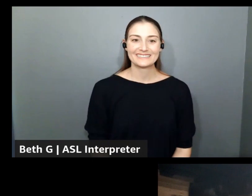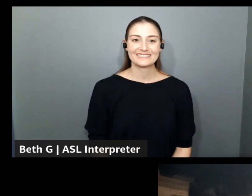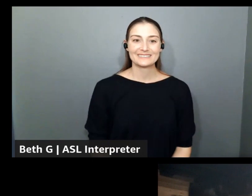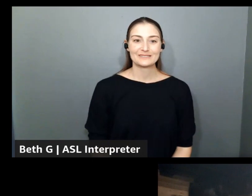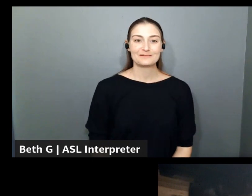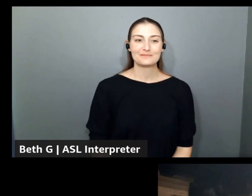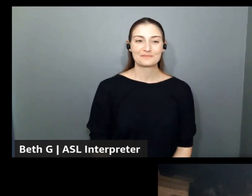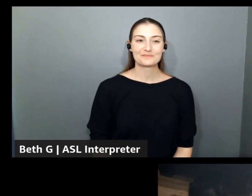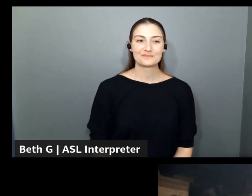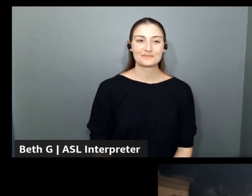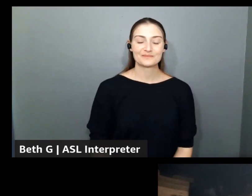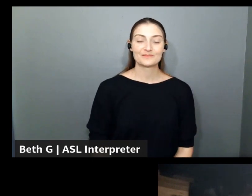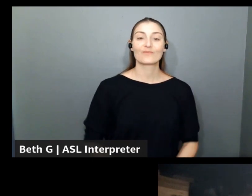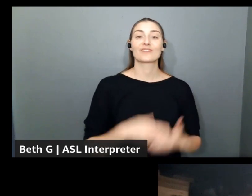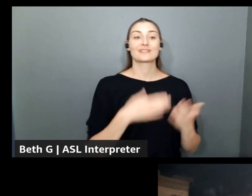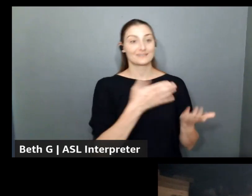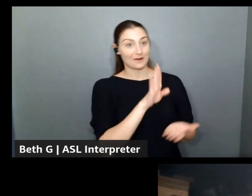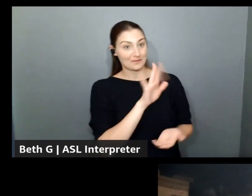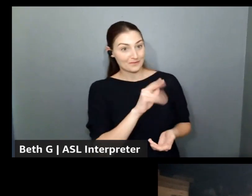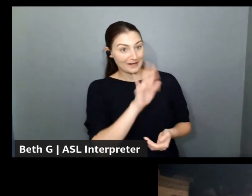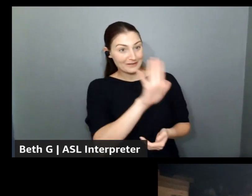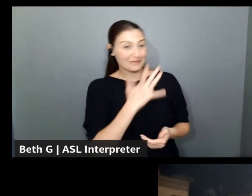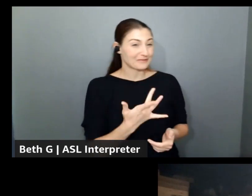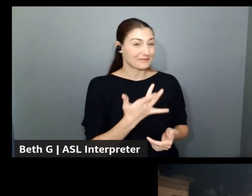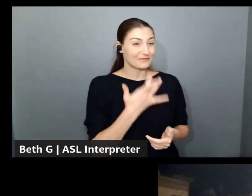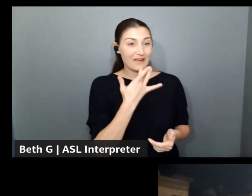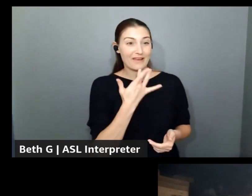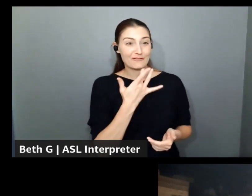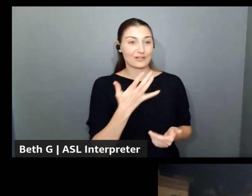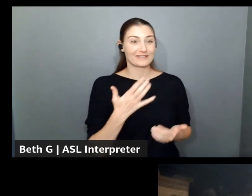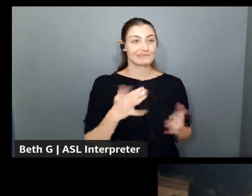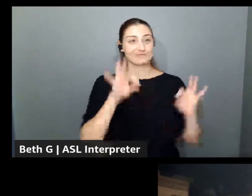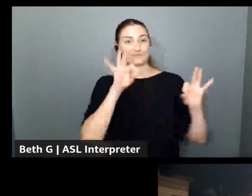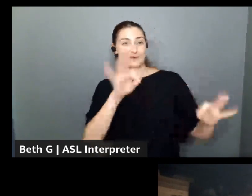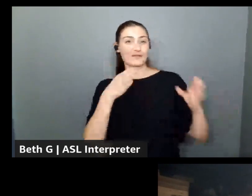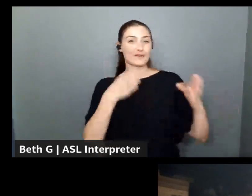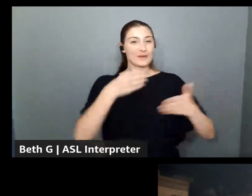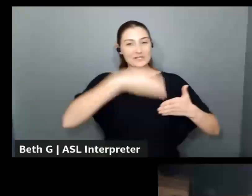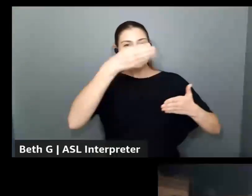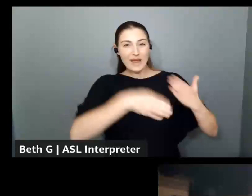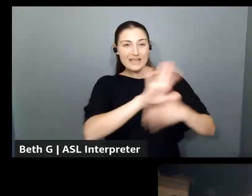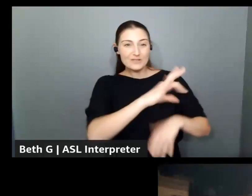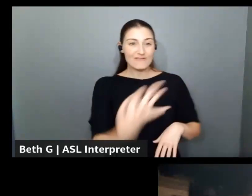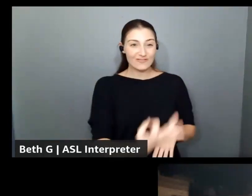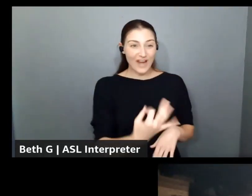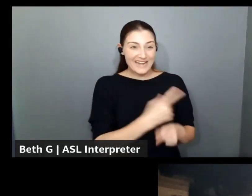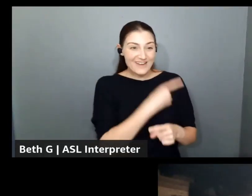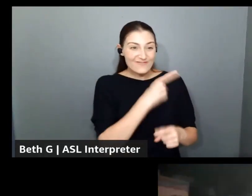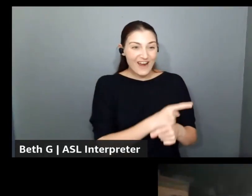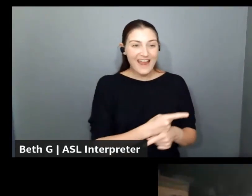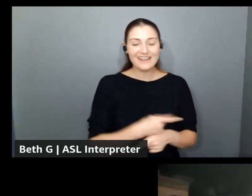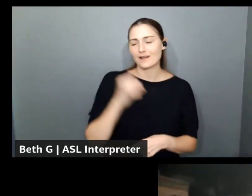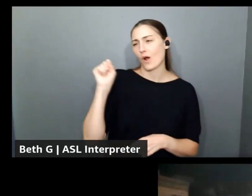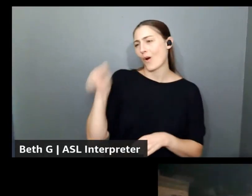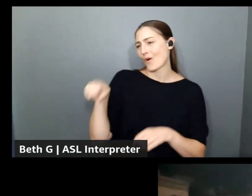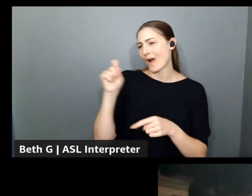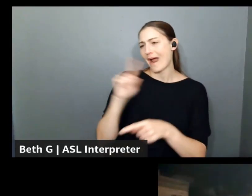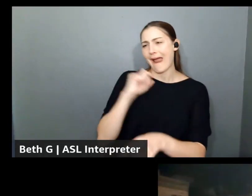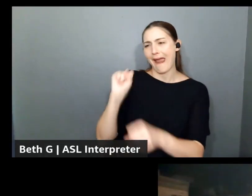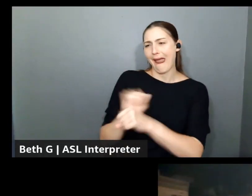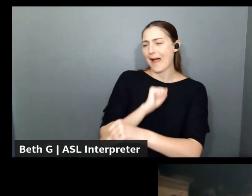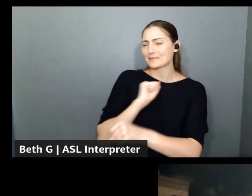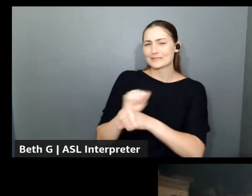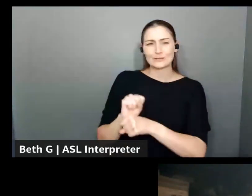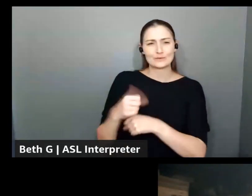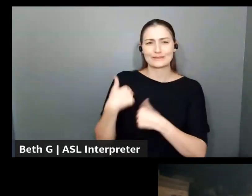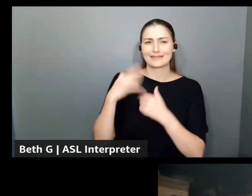favorite segment, way to end a Friday, right, for you? Absolutely. Totally informative. Like I'm literally gonna